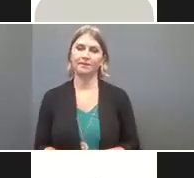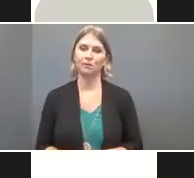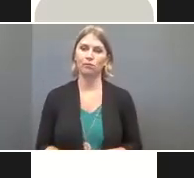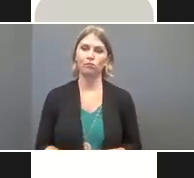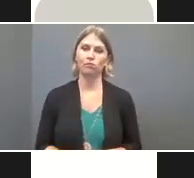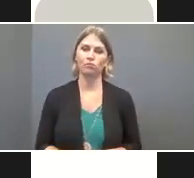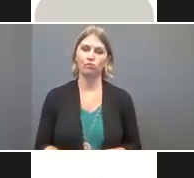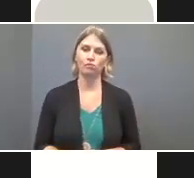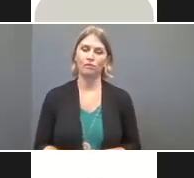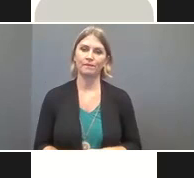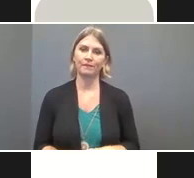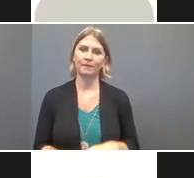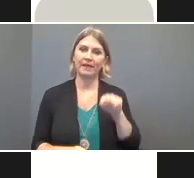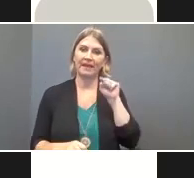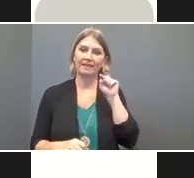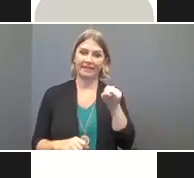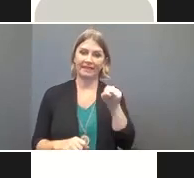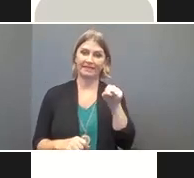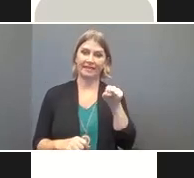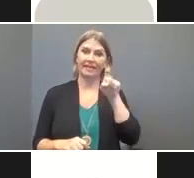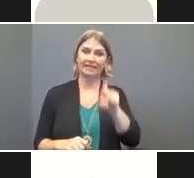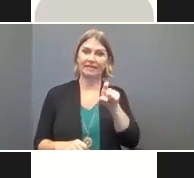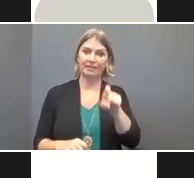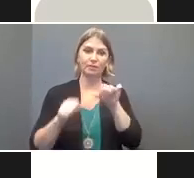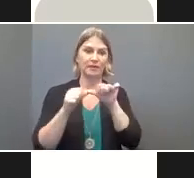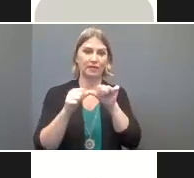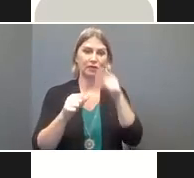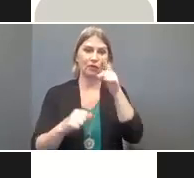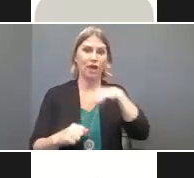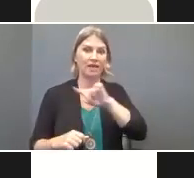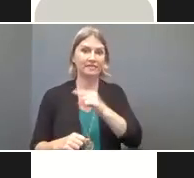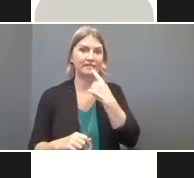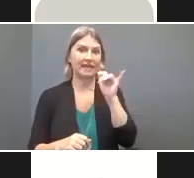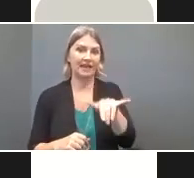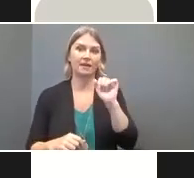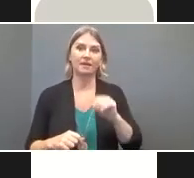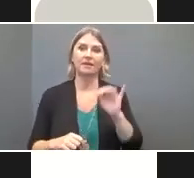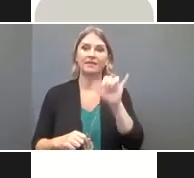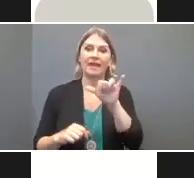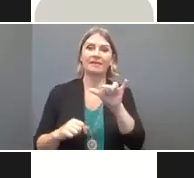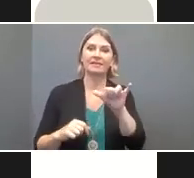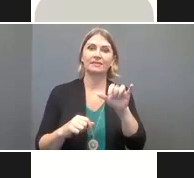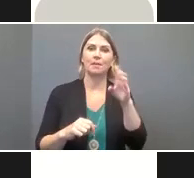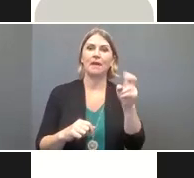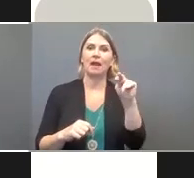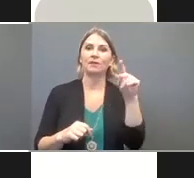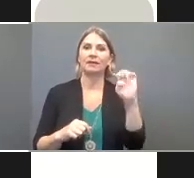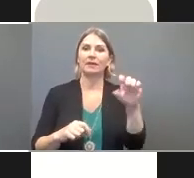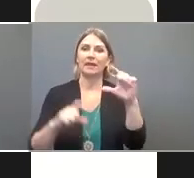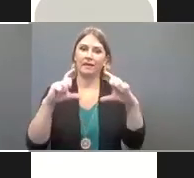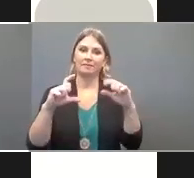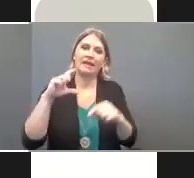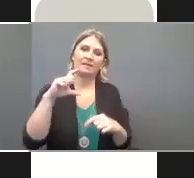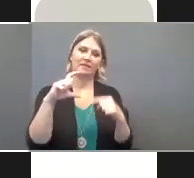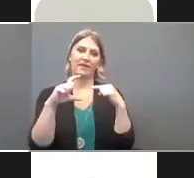Right. So these two conditions need to hold in order for us to say that, okay, f of n is bounded by big theta of g of n.